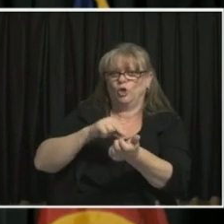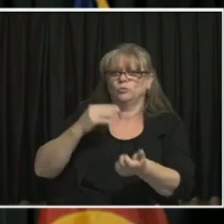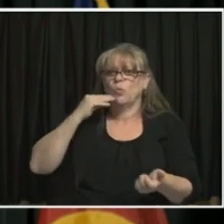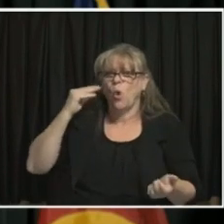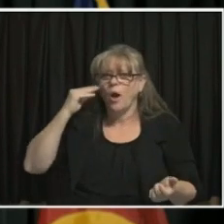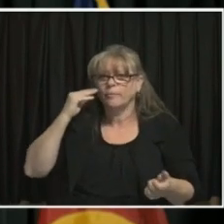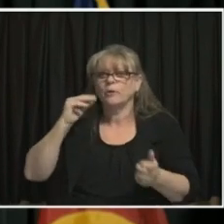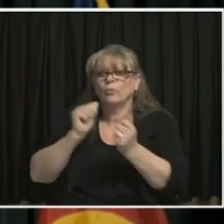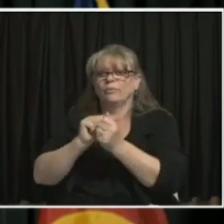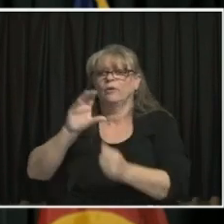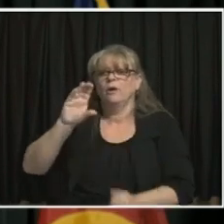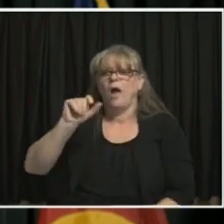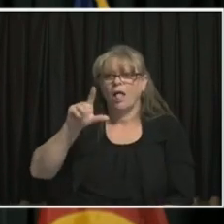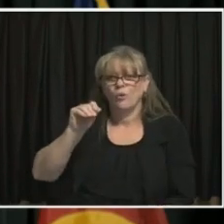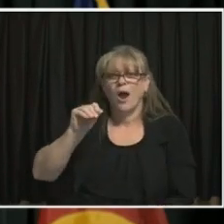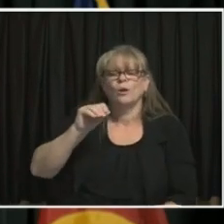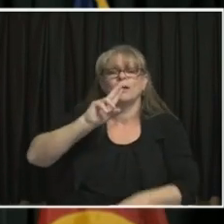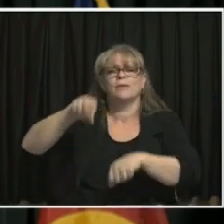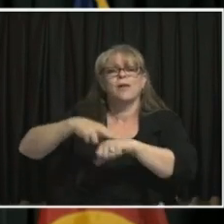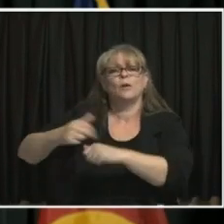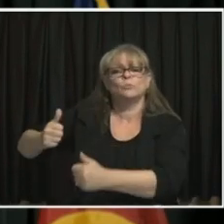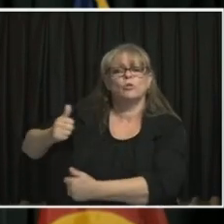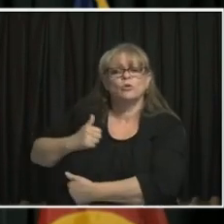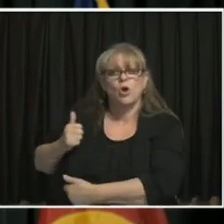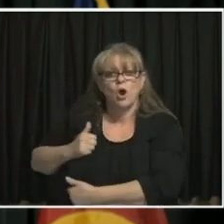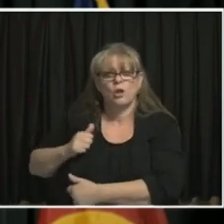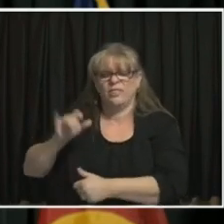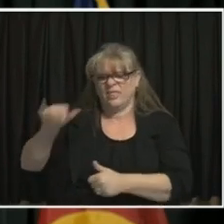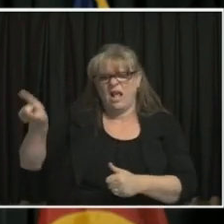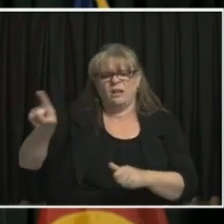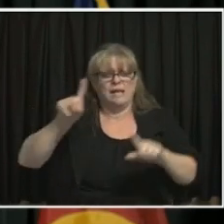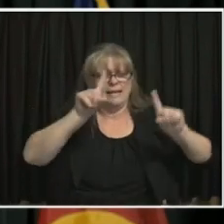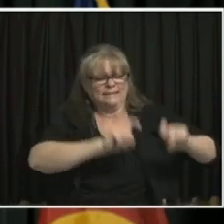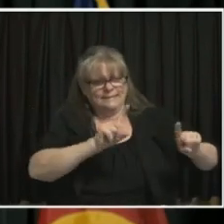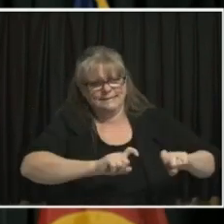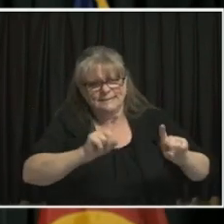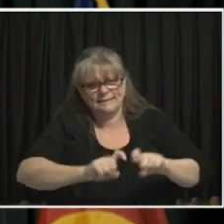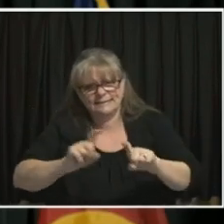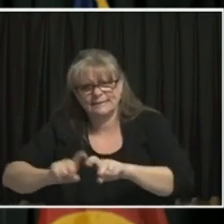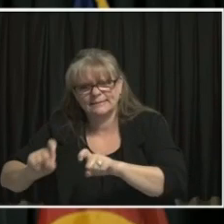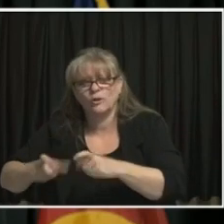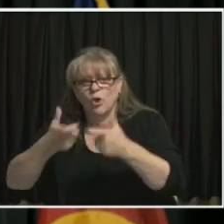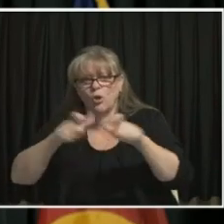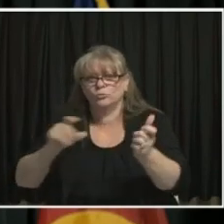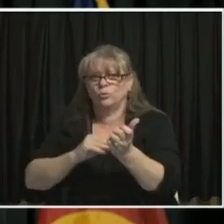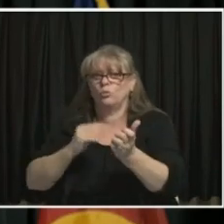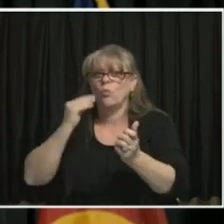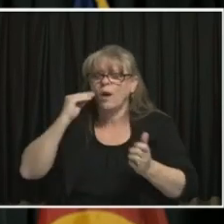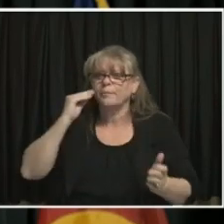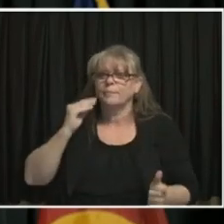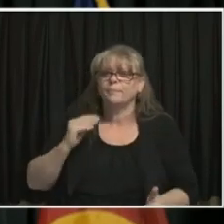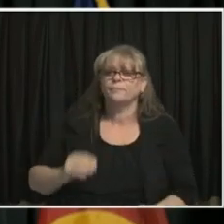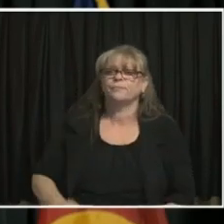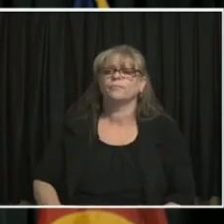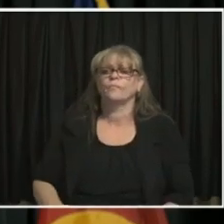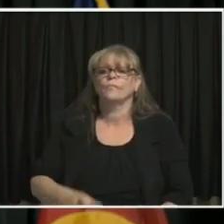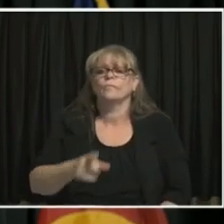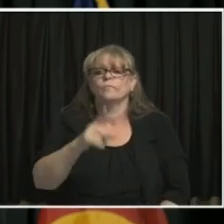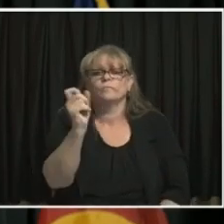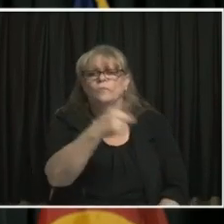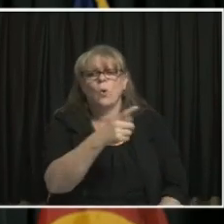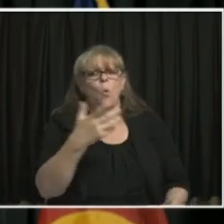with CSU. R0 is now, and is there any sort of real time? So it's only been 13 days since